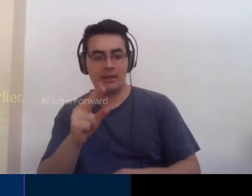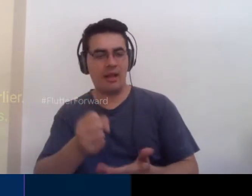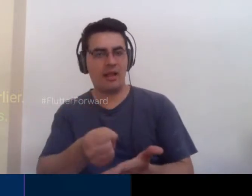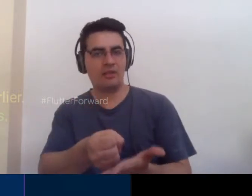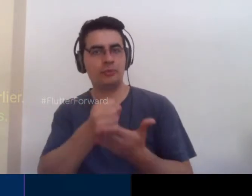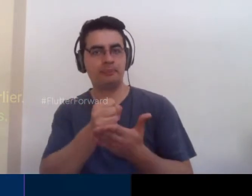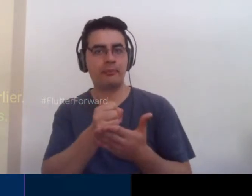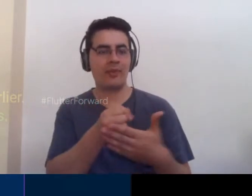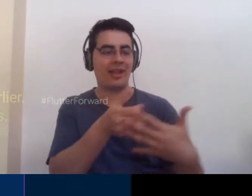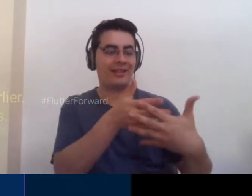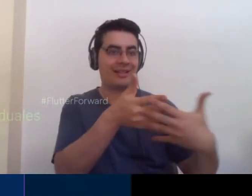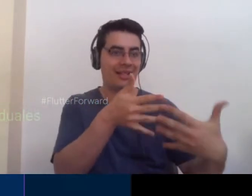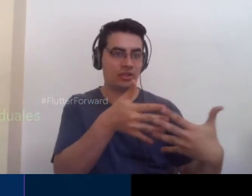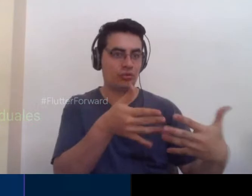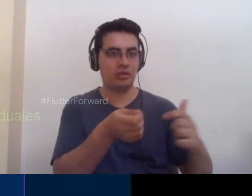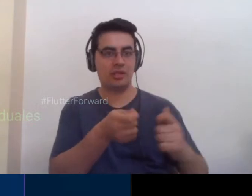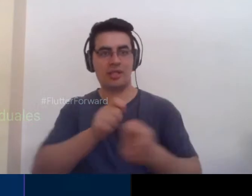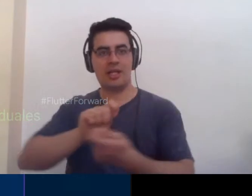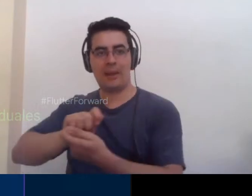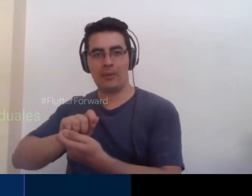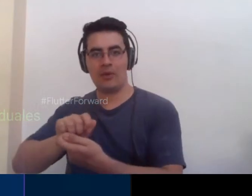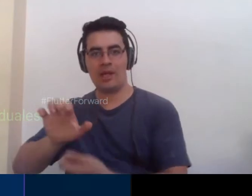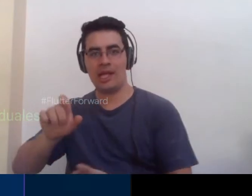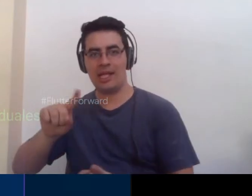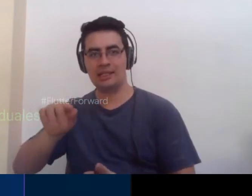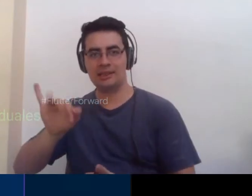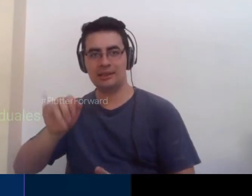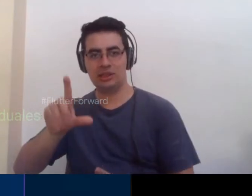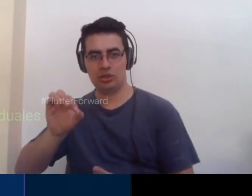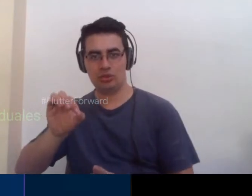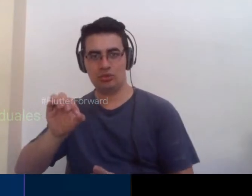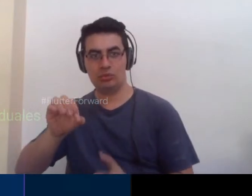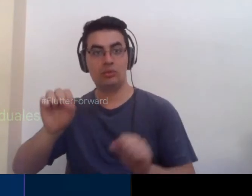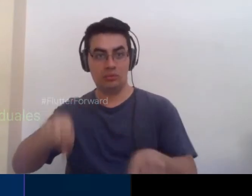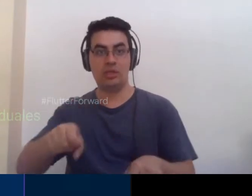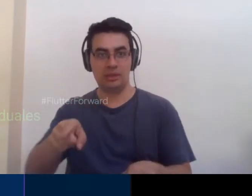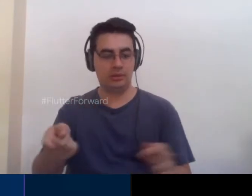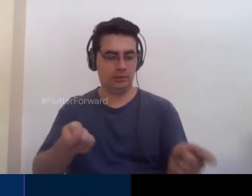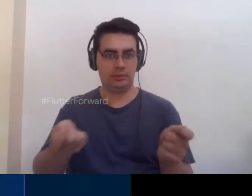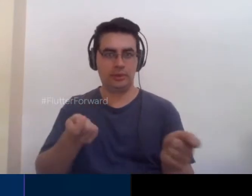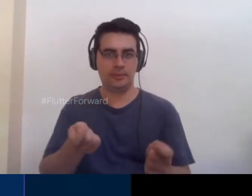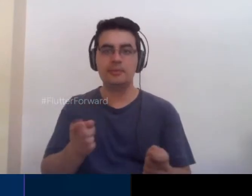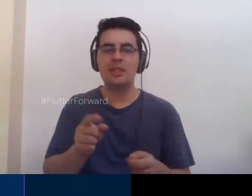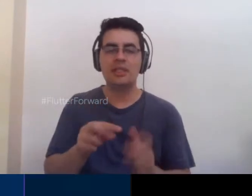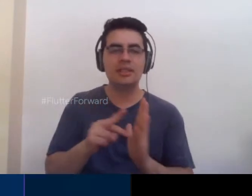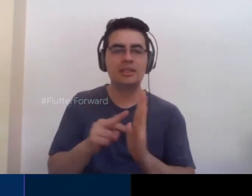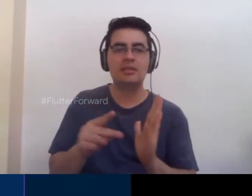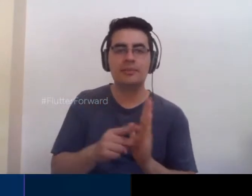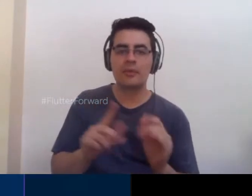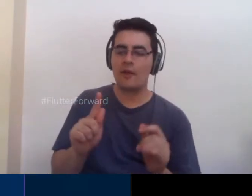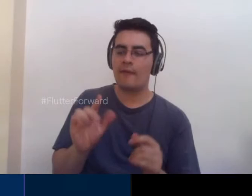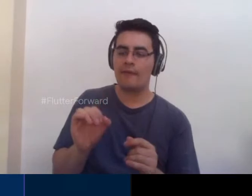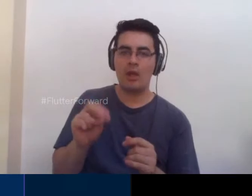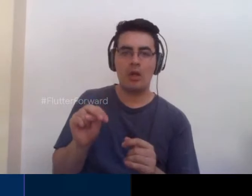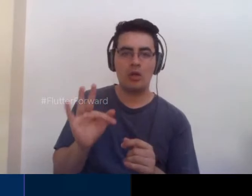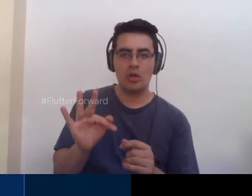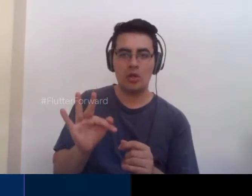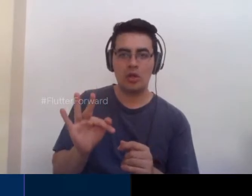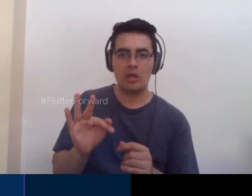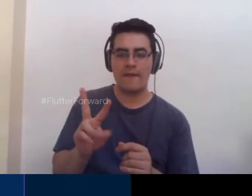about earlier. We access individual variable font parameters with the font variation